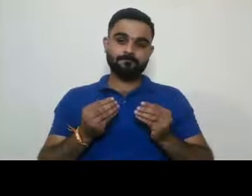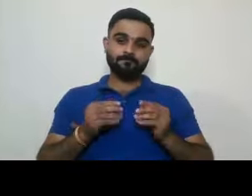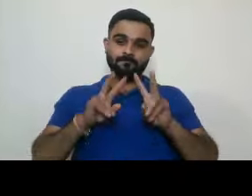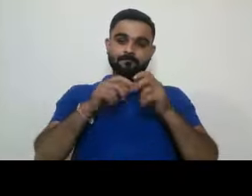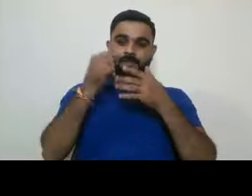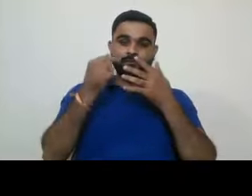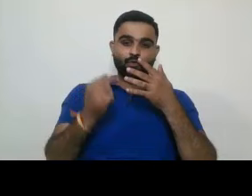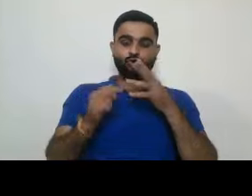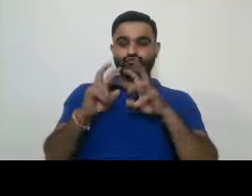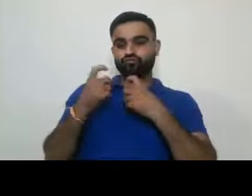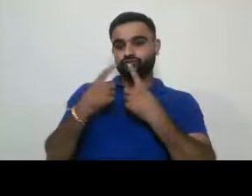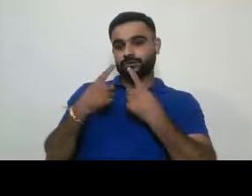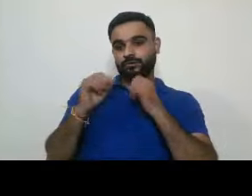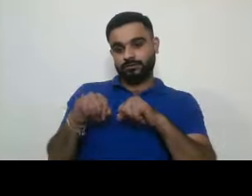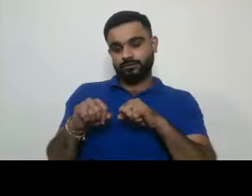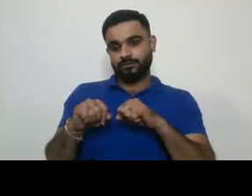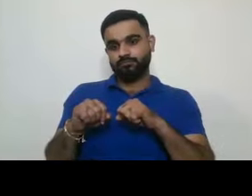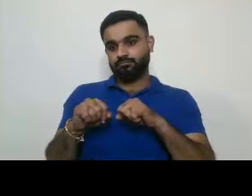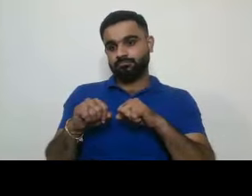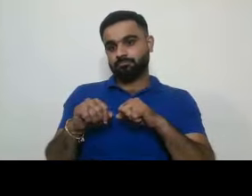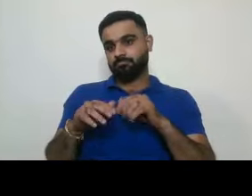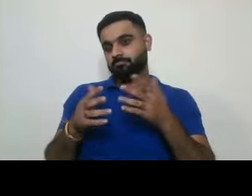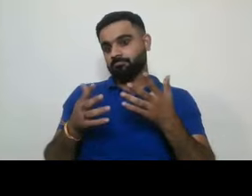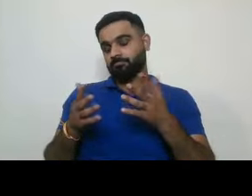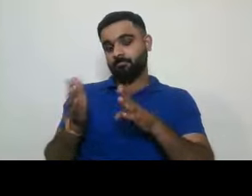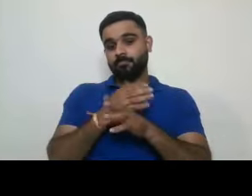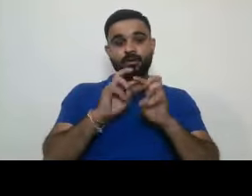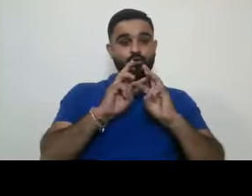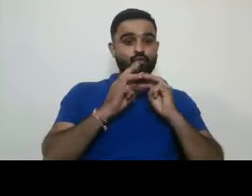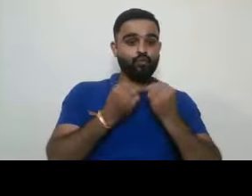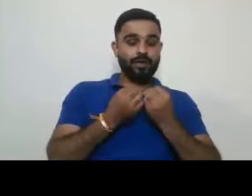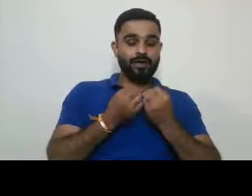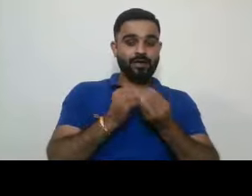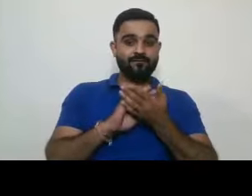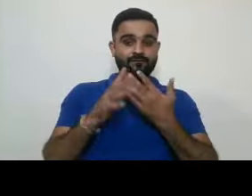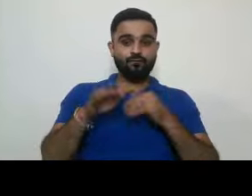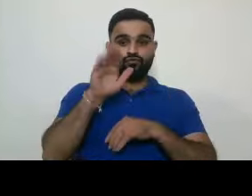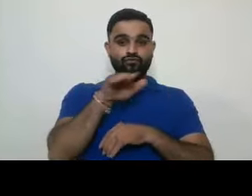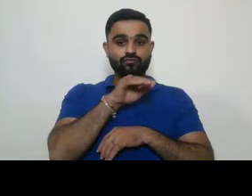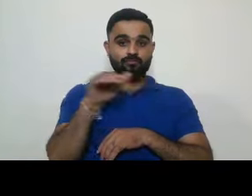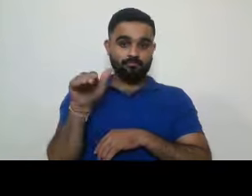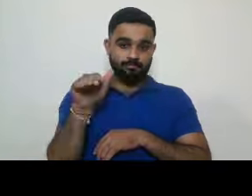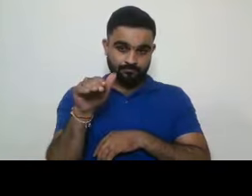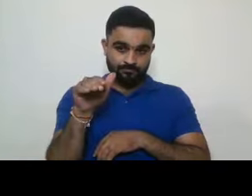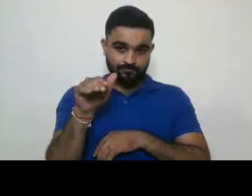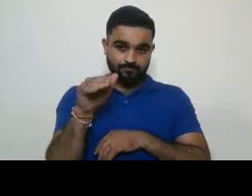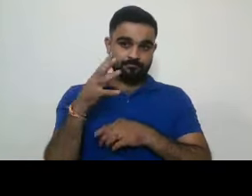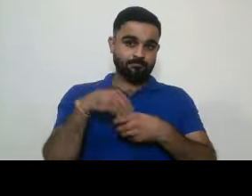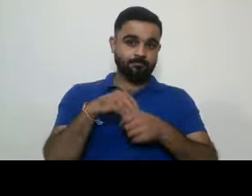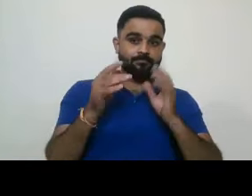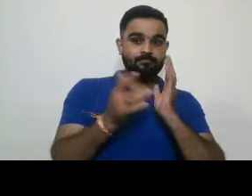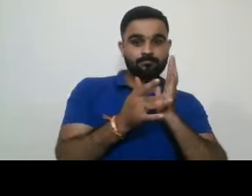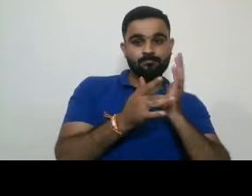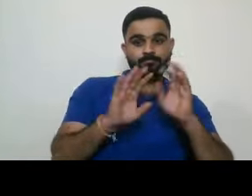a topic that we had dealt with in the previous workshop we had done on webinar on integrating technology